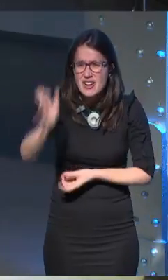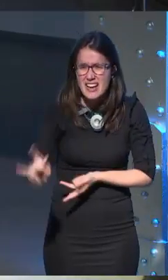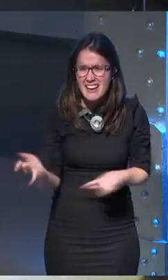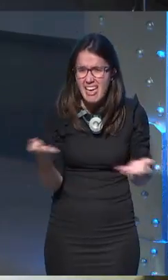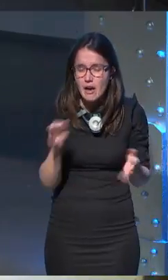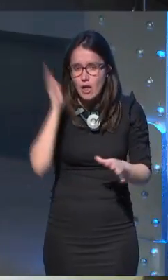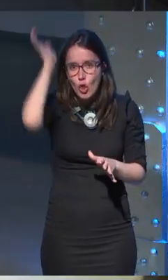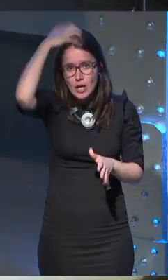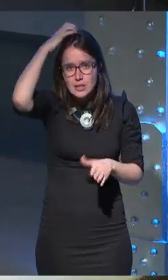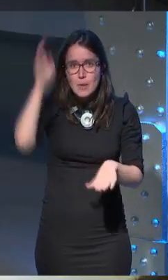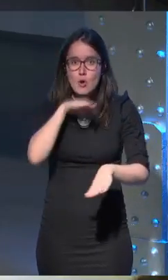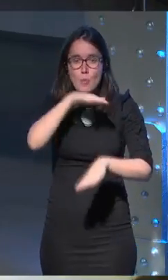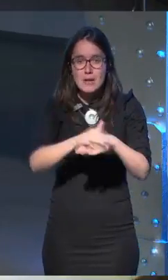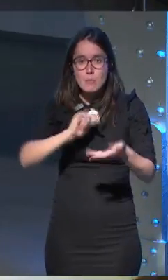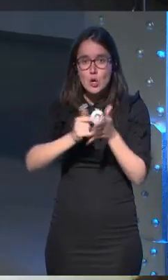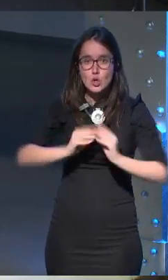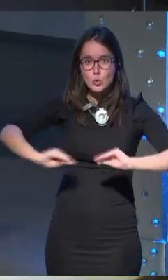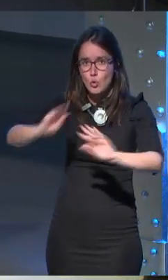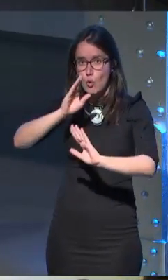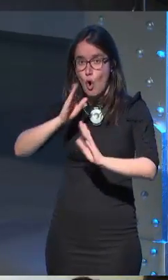That Donald Trump will